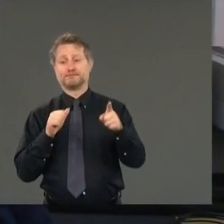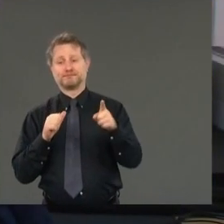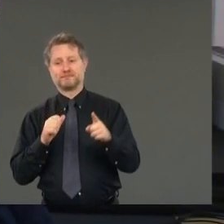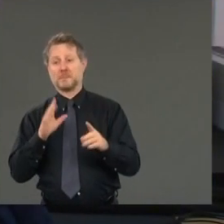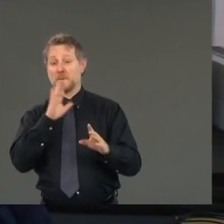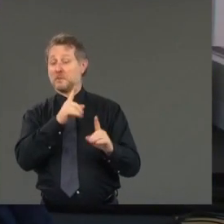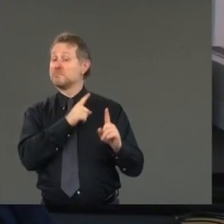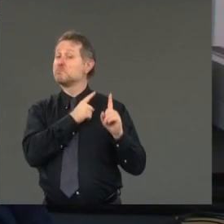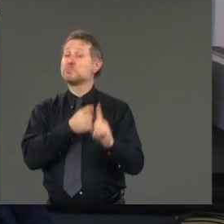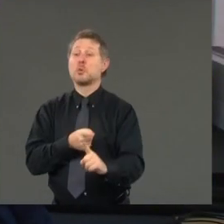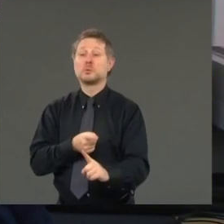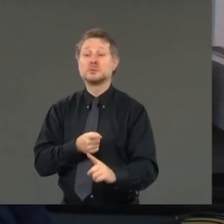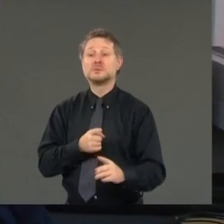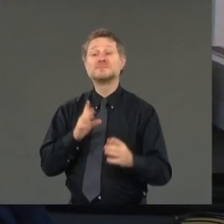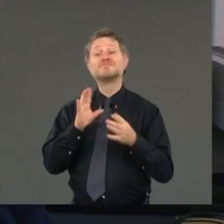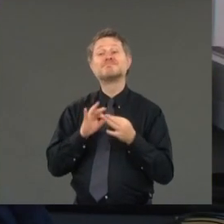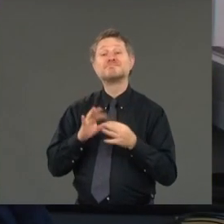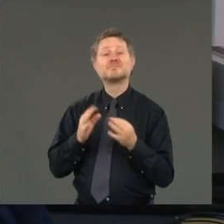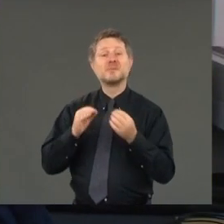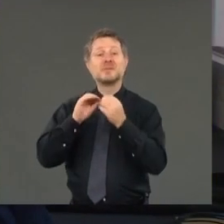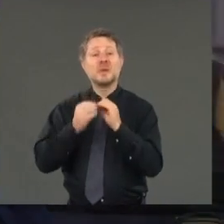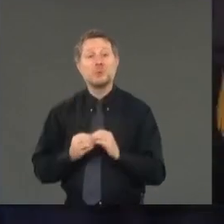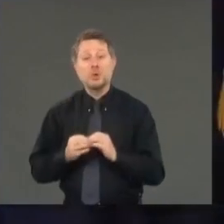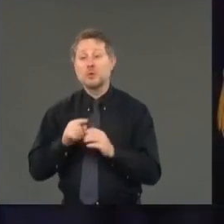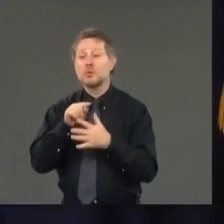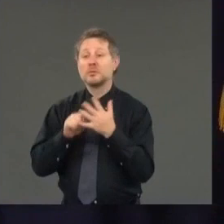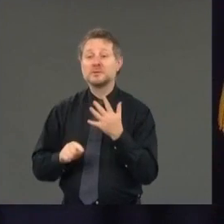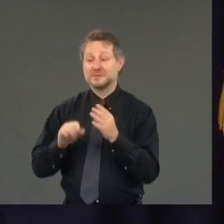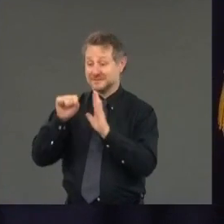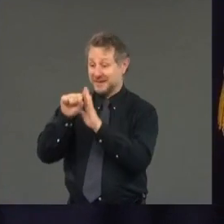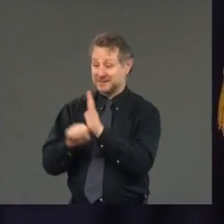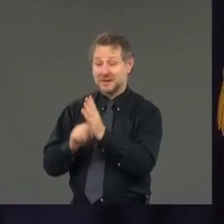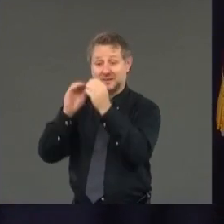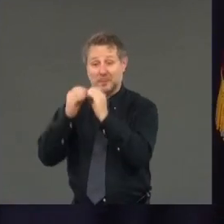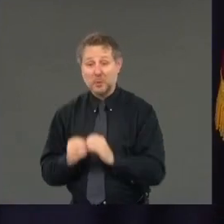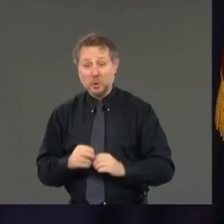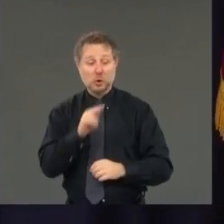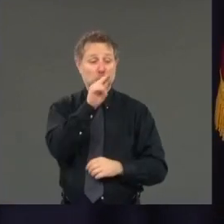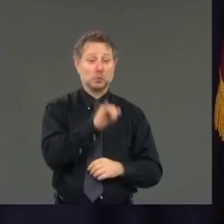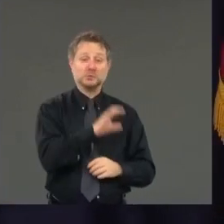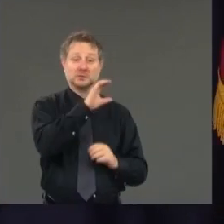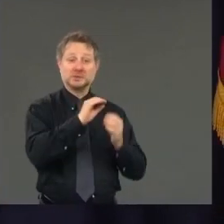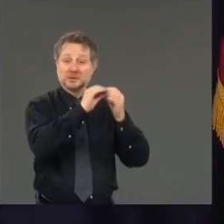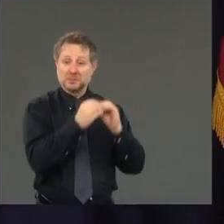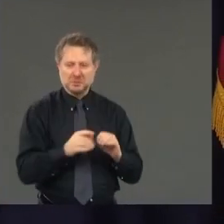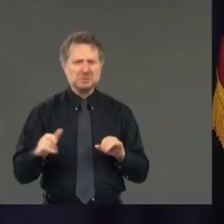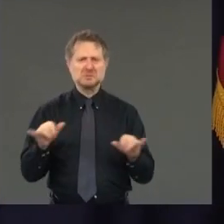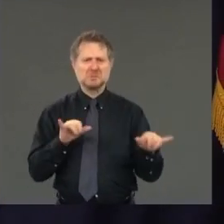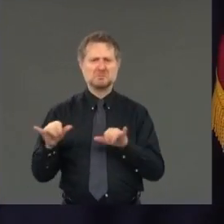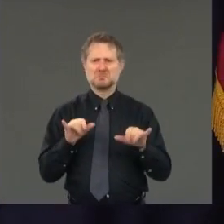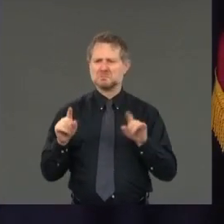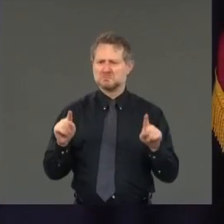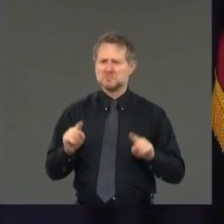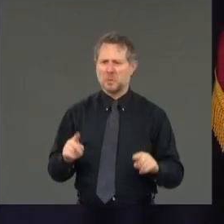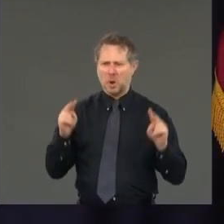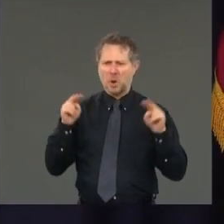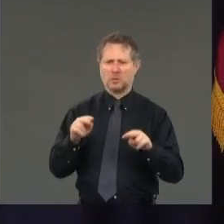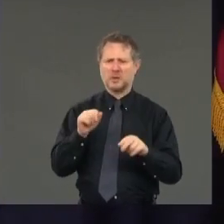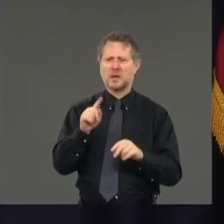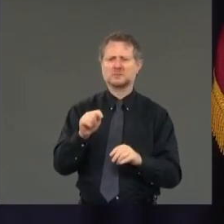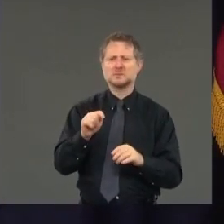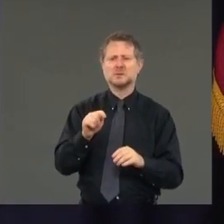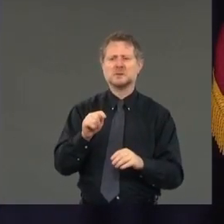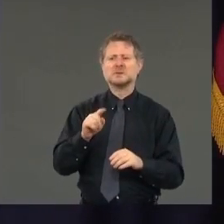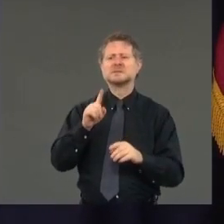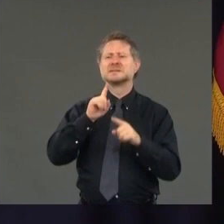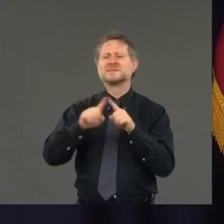the indicators are in line with one another. So while the mayor has always had indicators that he has been looking at day to day, specifically in the H&H hospitals and then